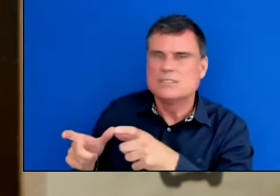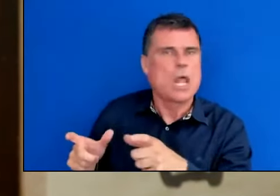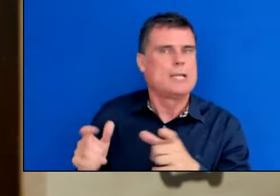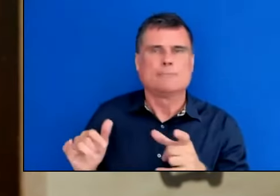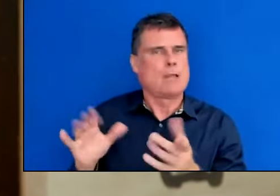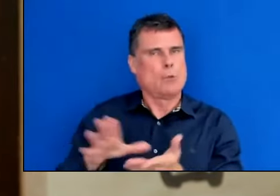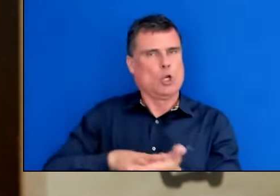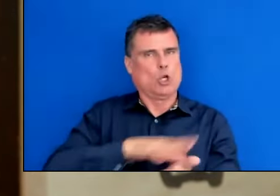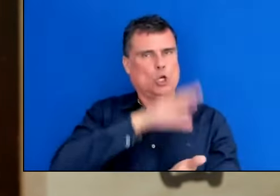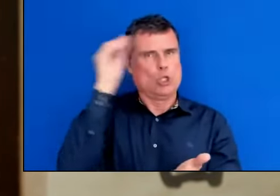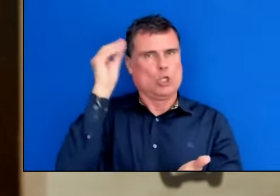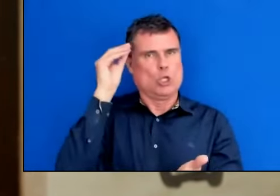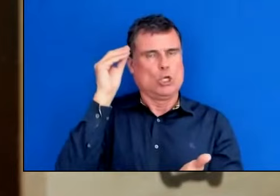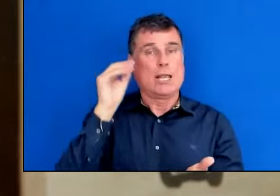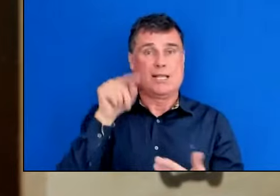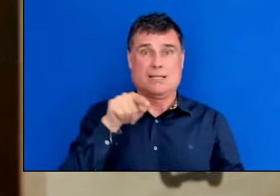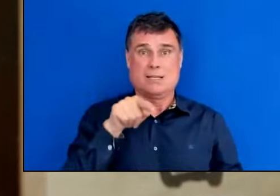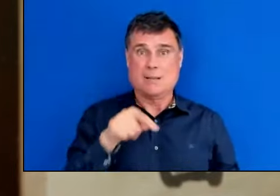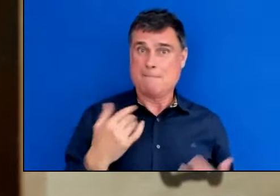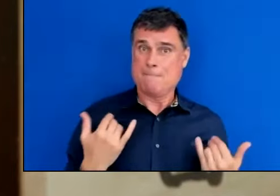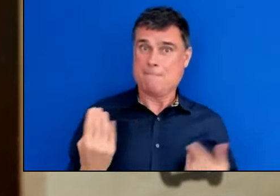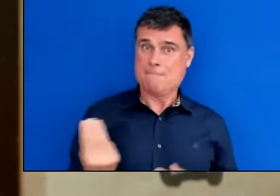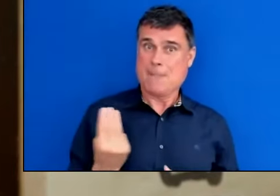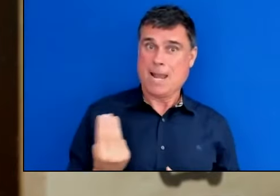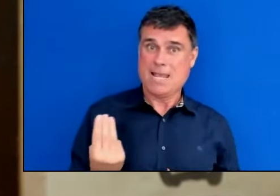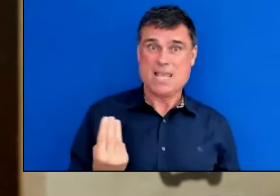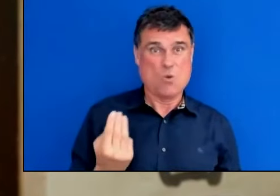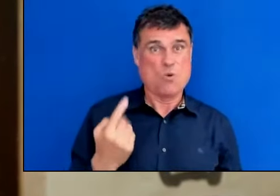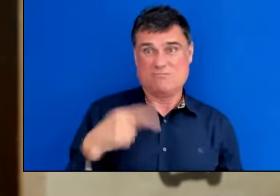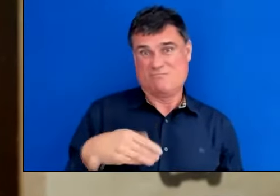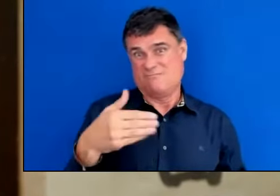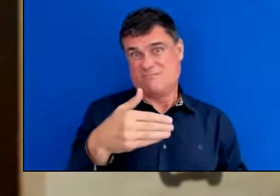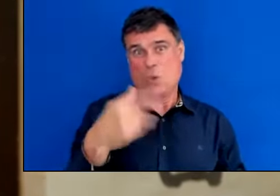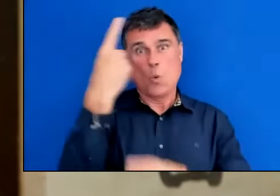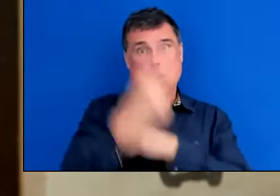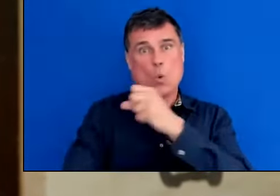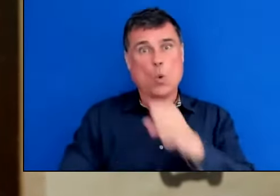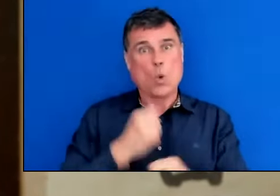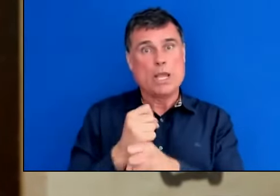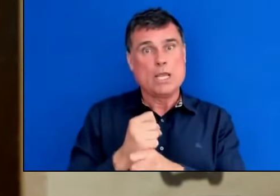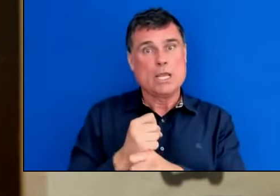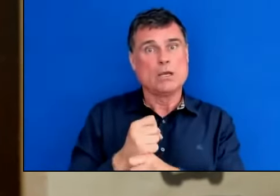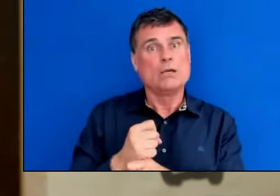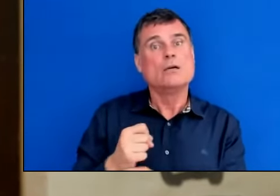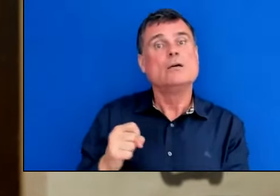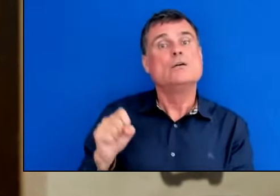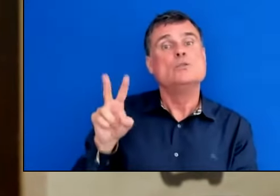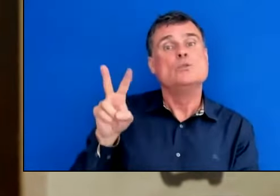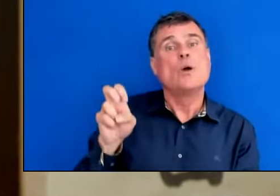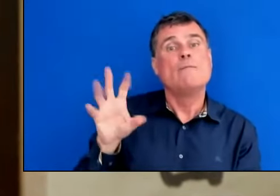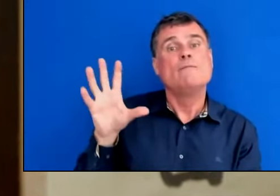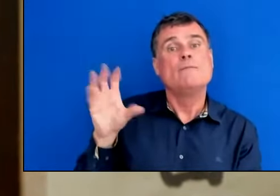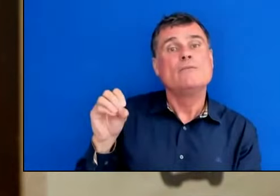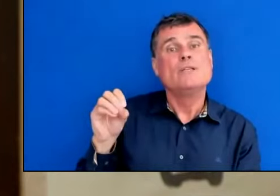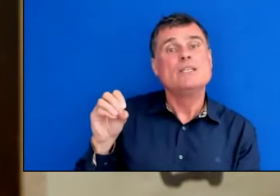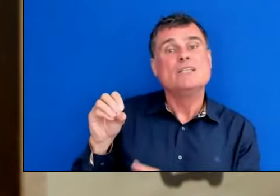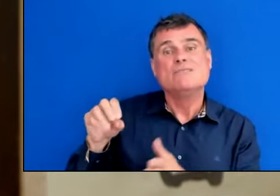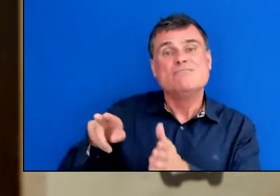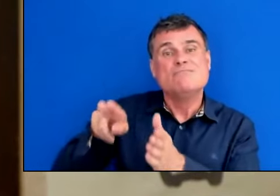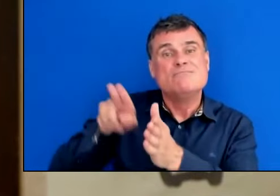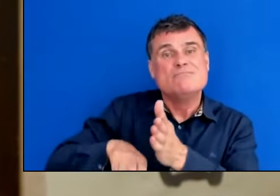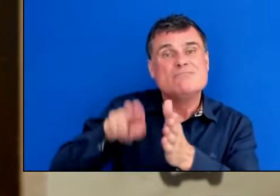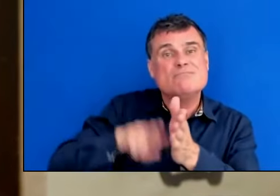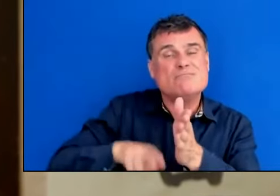well by our speakers. But it is Monday will be a year since the discovery